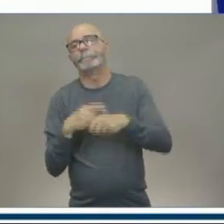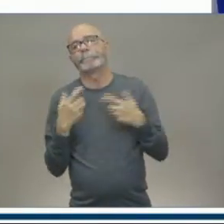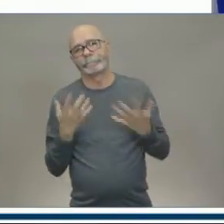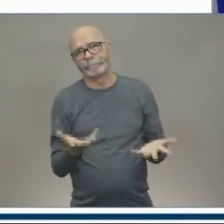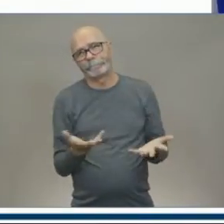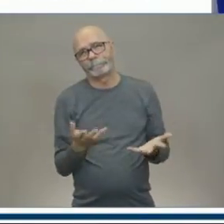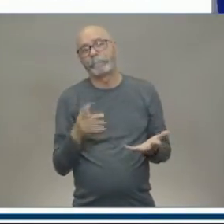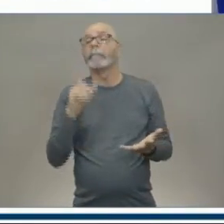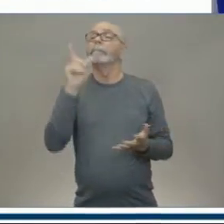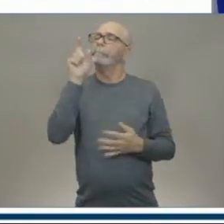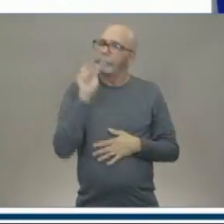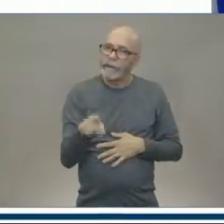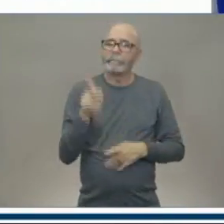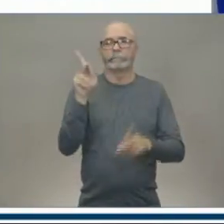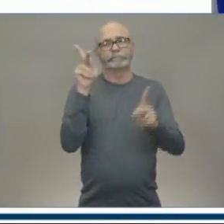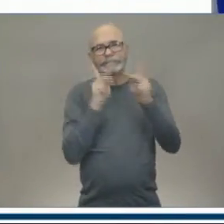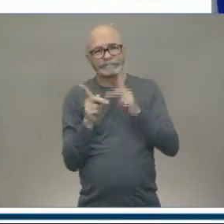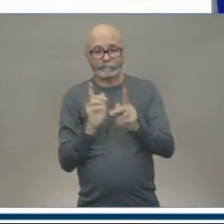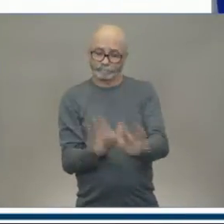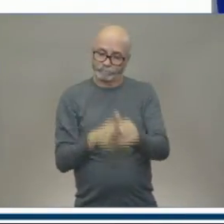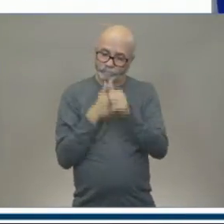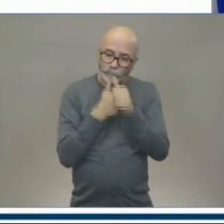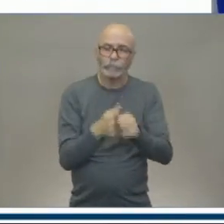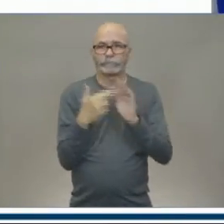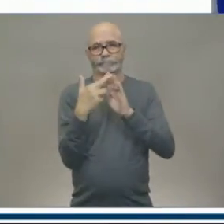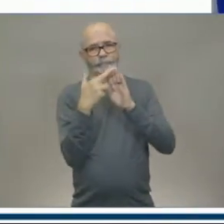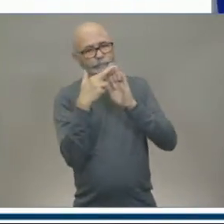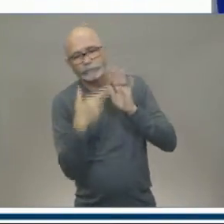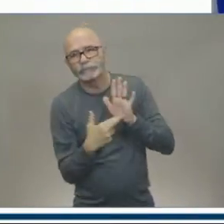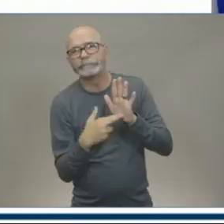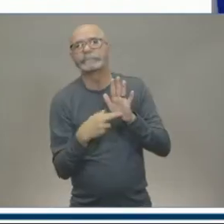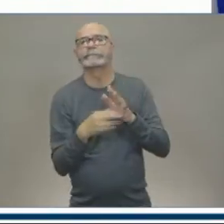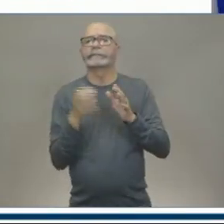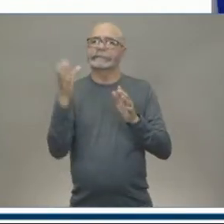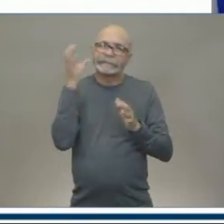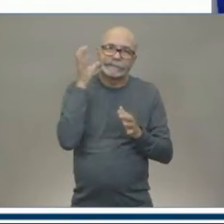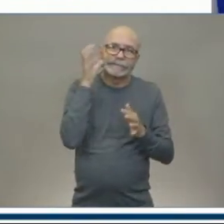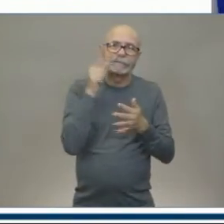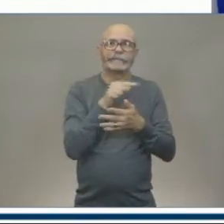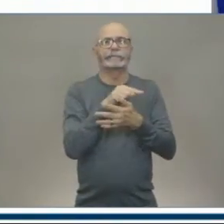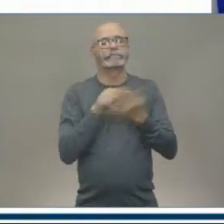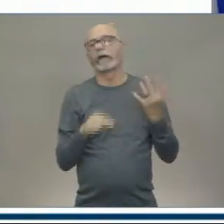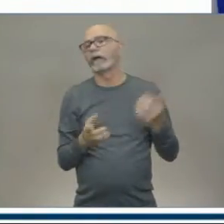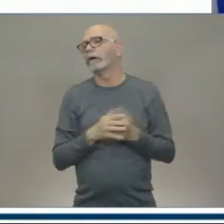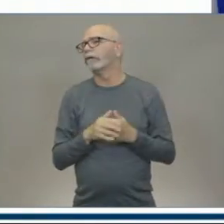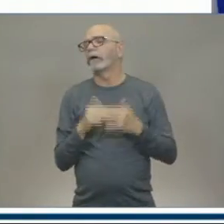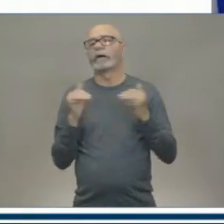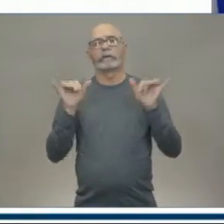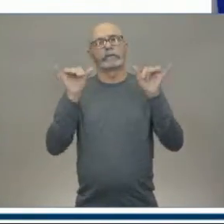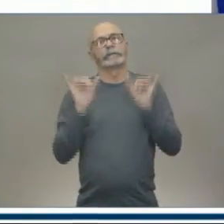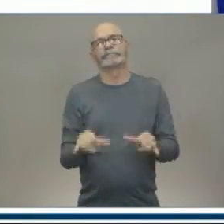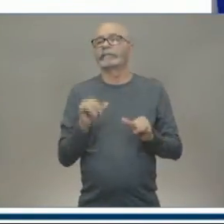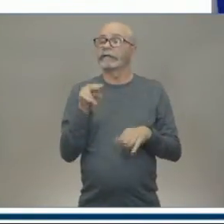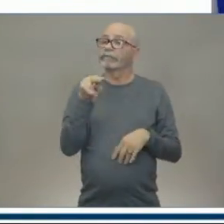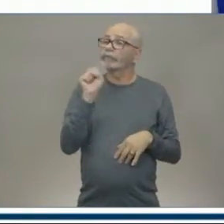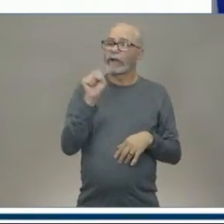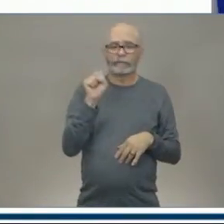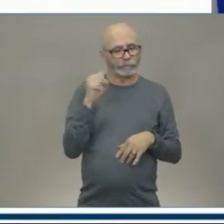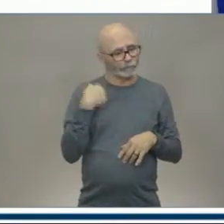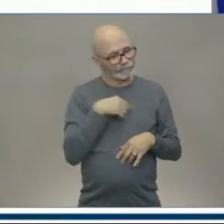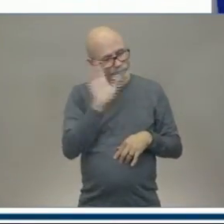the advice of public health protocols, whether you're in this catchment area or not, across the province. Continue to follow the advice of public